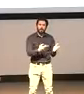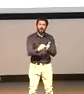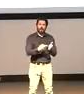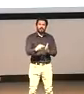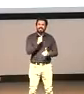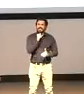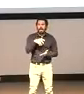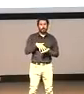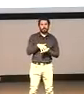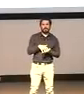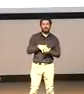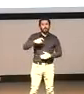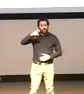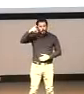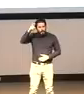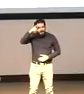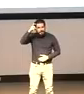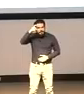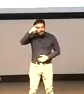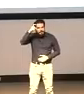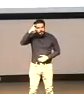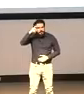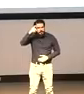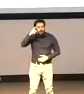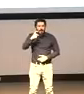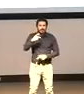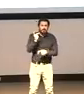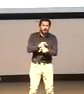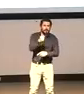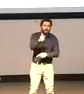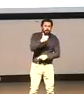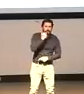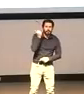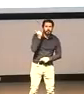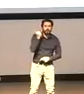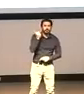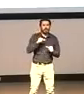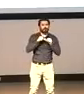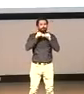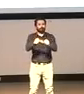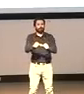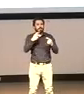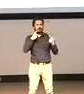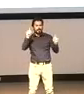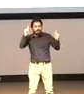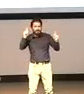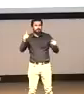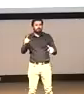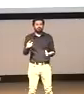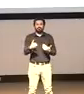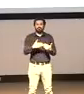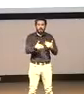wisdom to understand how to best take care of ourselves so we can be excellent in what we do, whether it's as a healthcare provider,